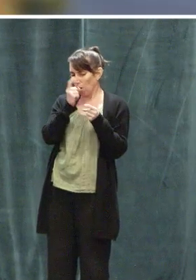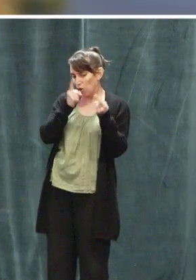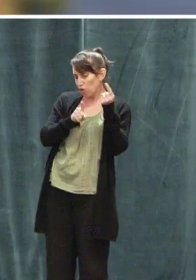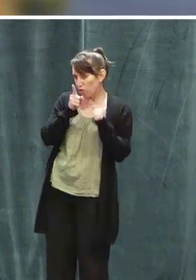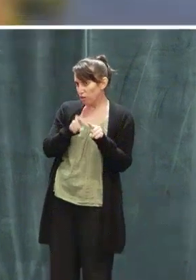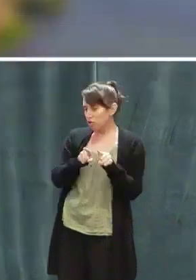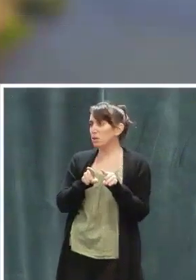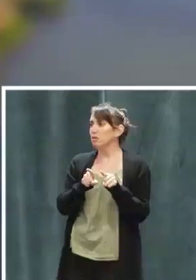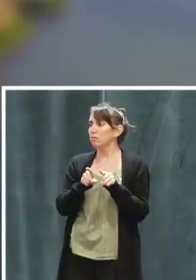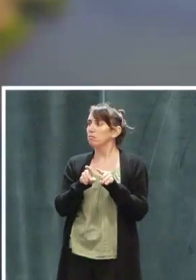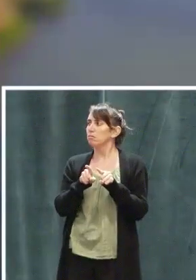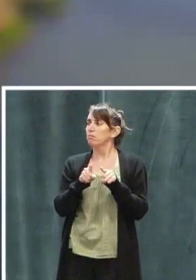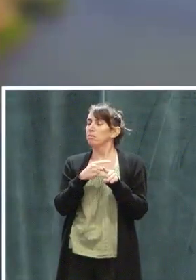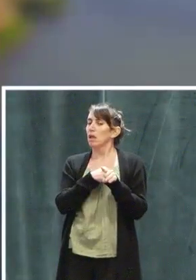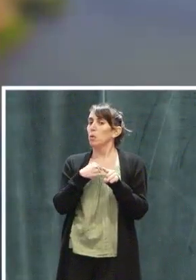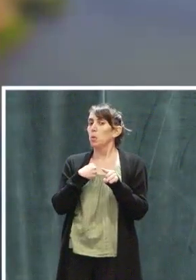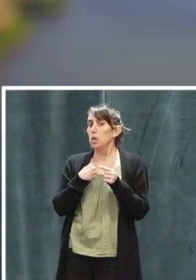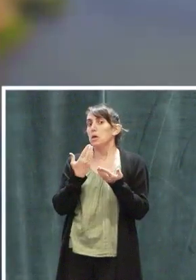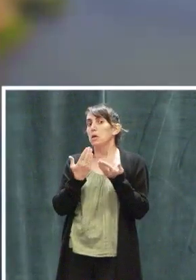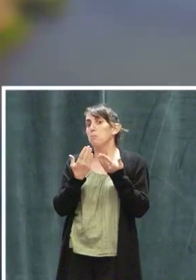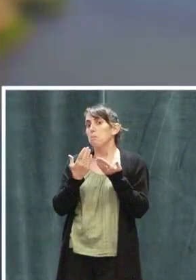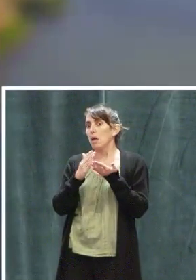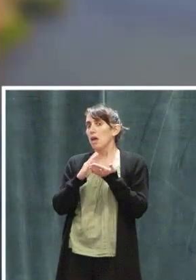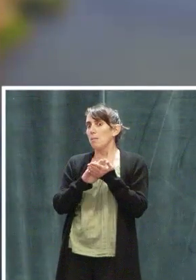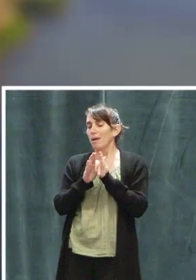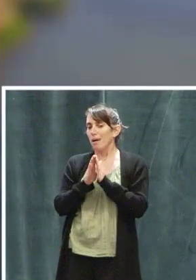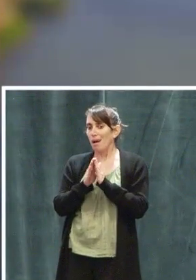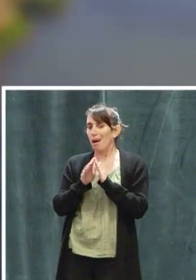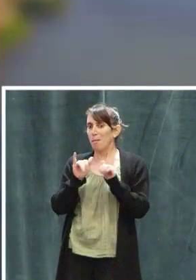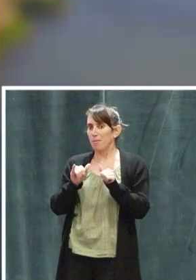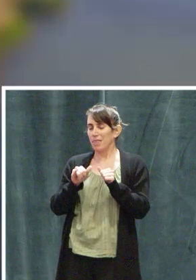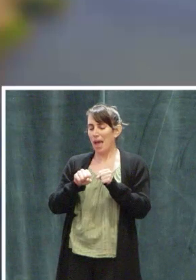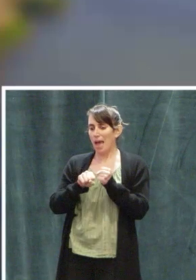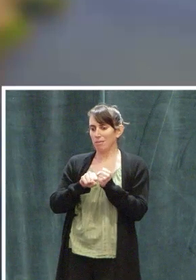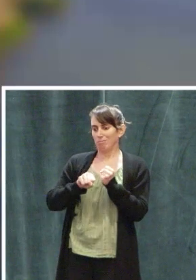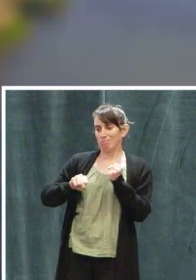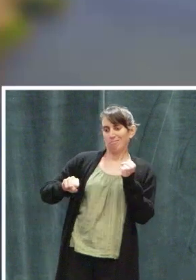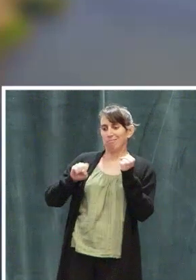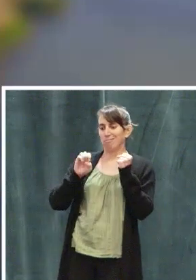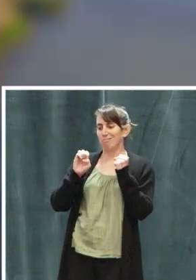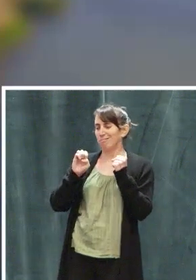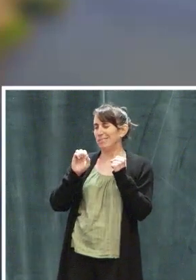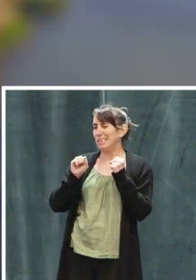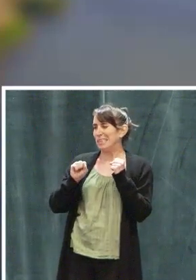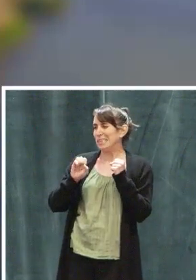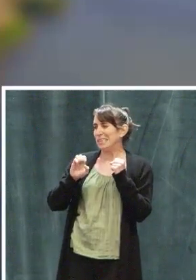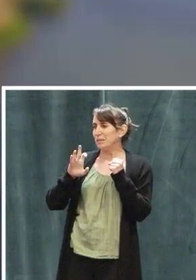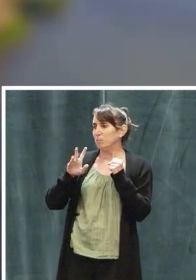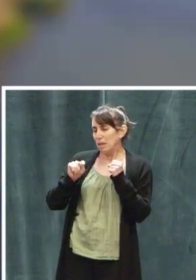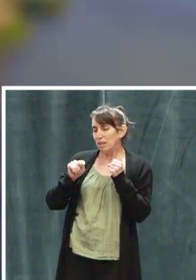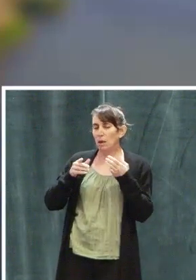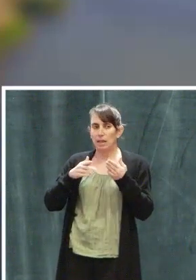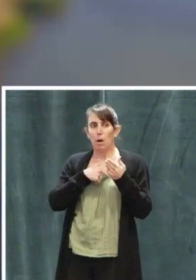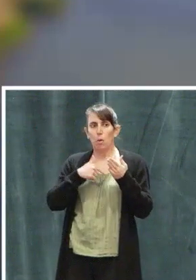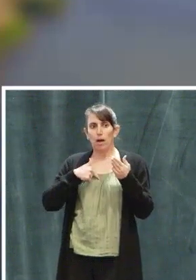may we think may wind up being some sort of easement that will allow us to achieve that extension.